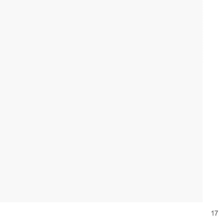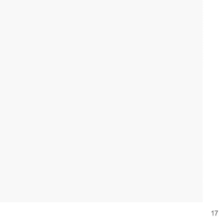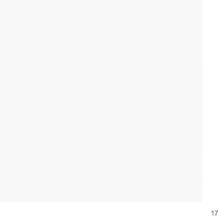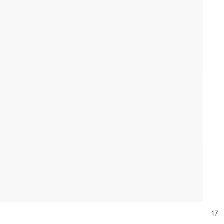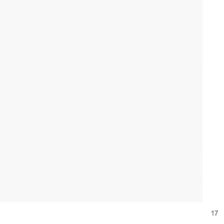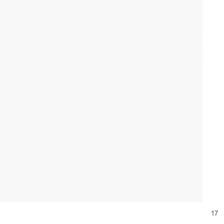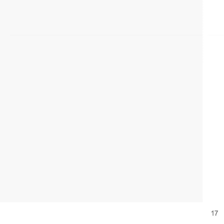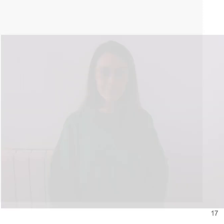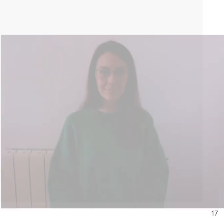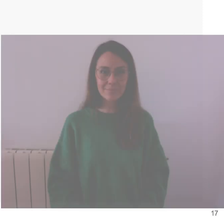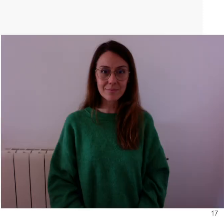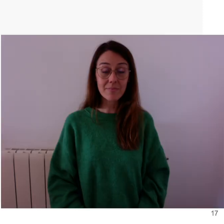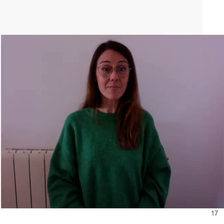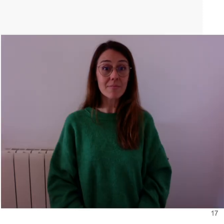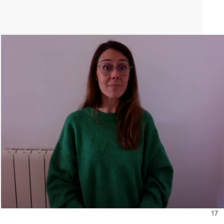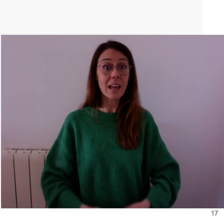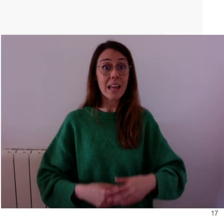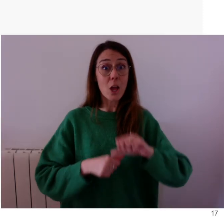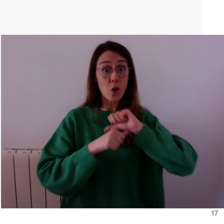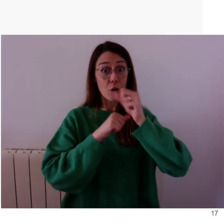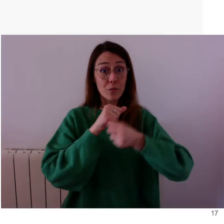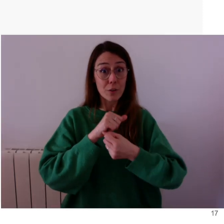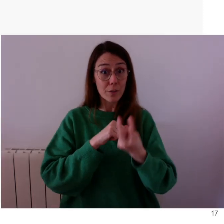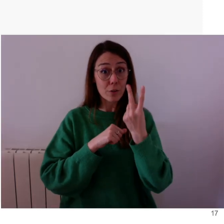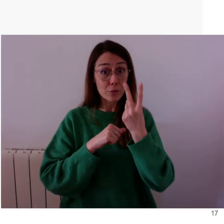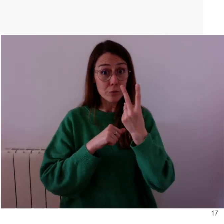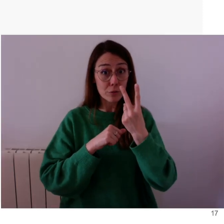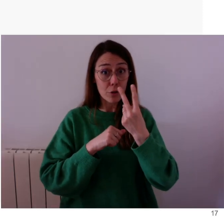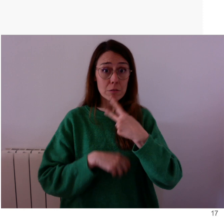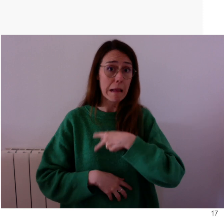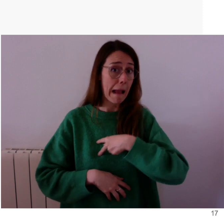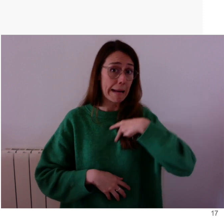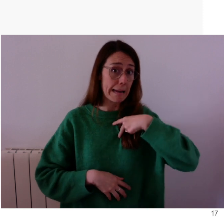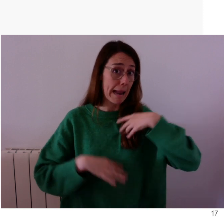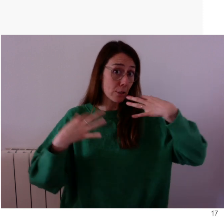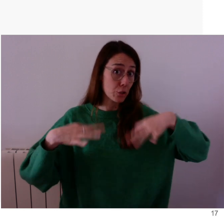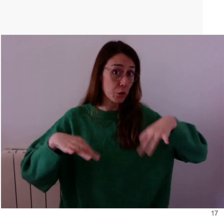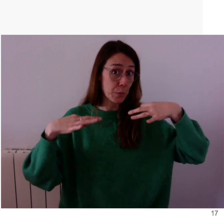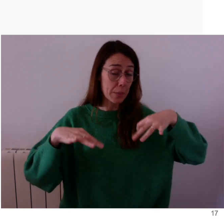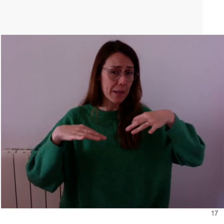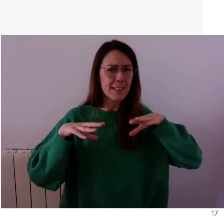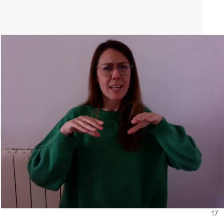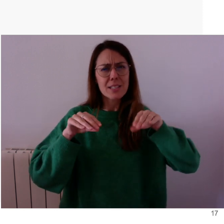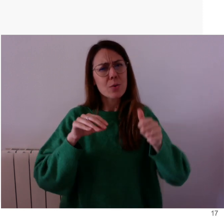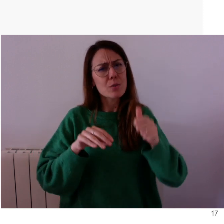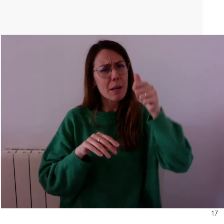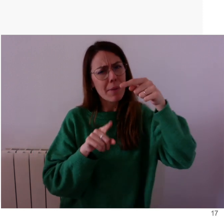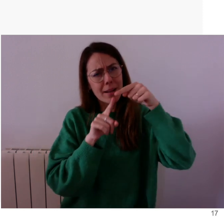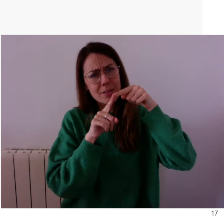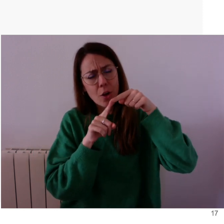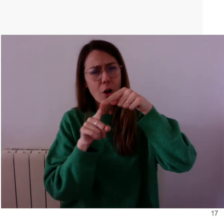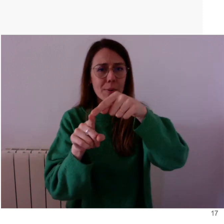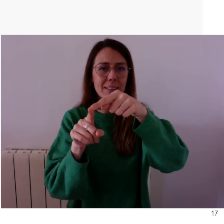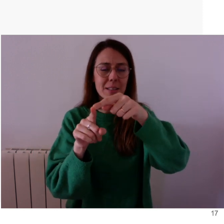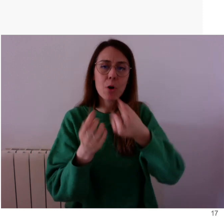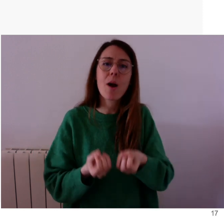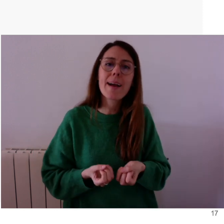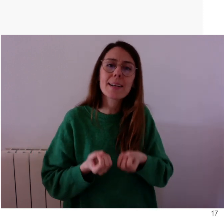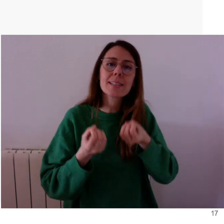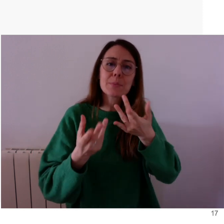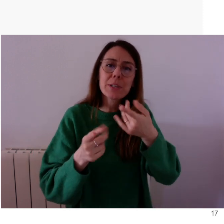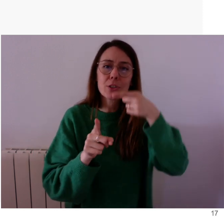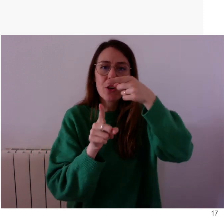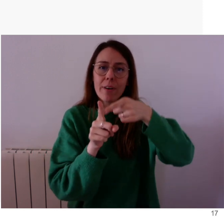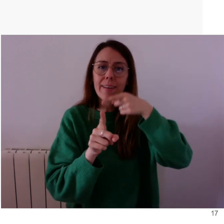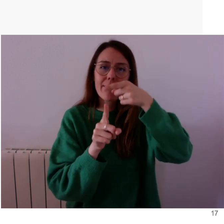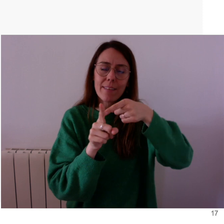So from our data, we can observe that in general, the two handshape is more frequently